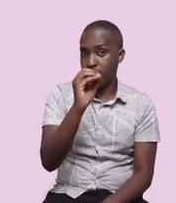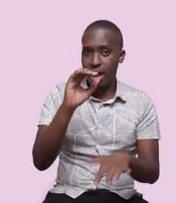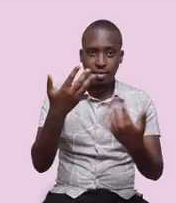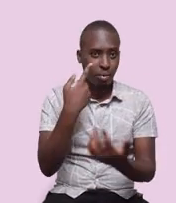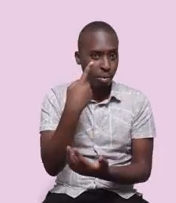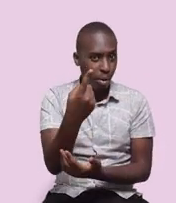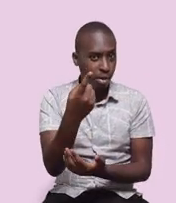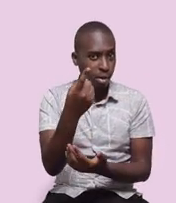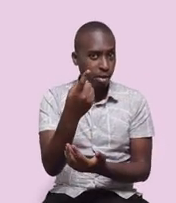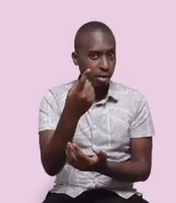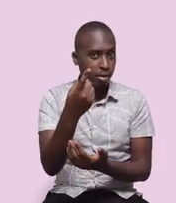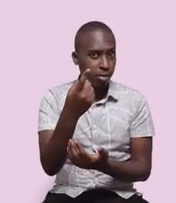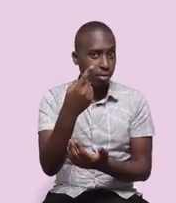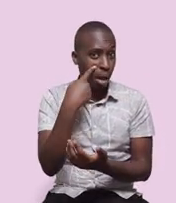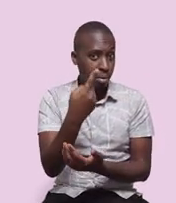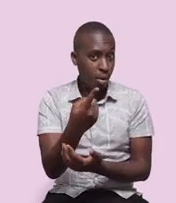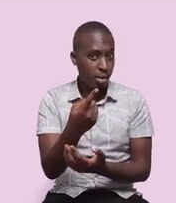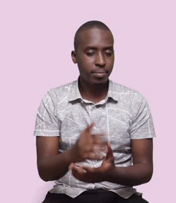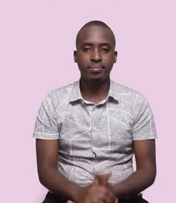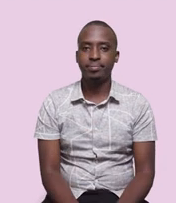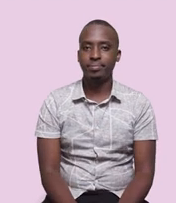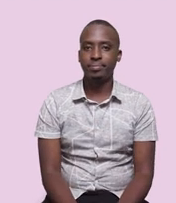you observed that?